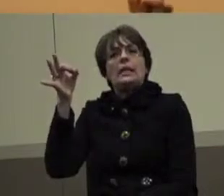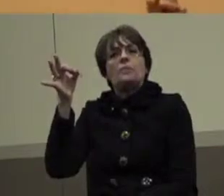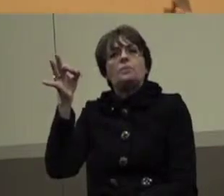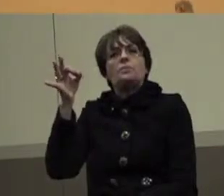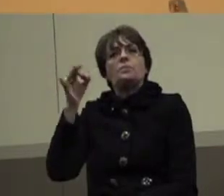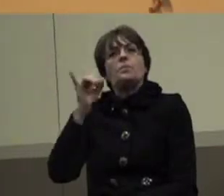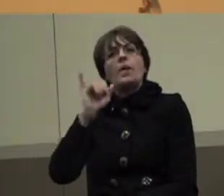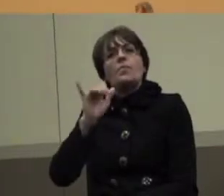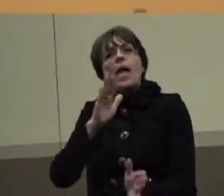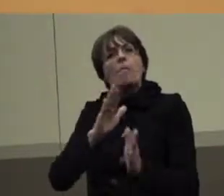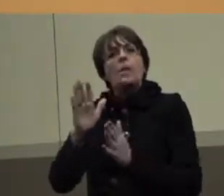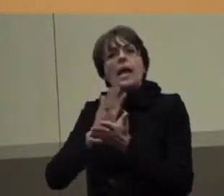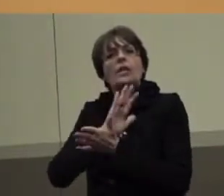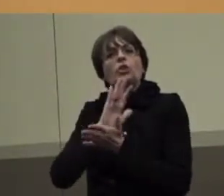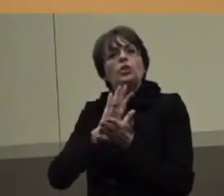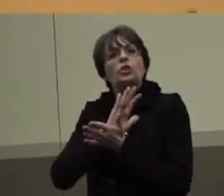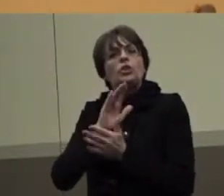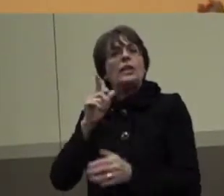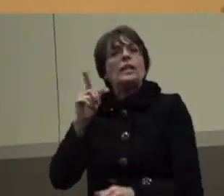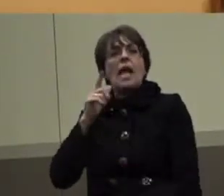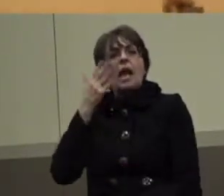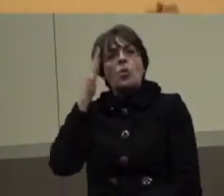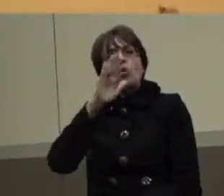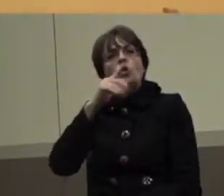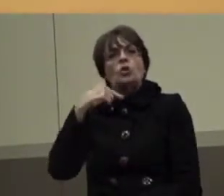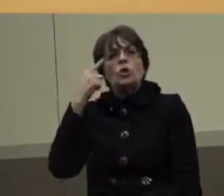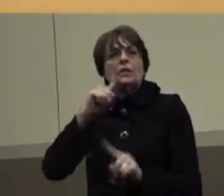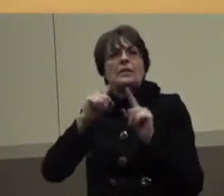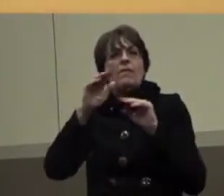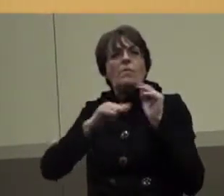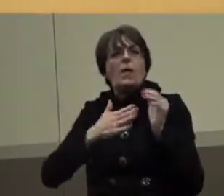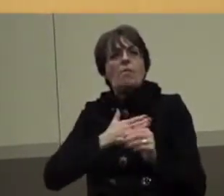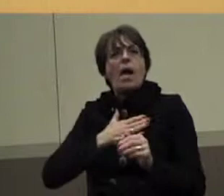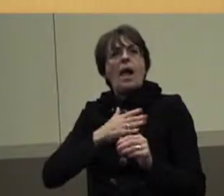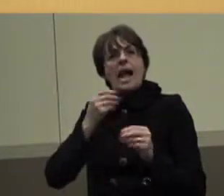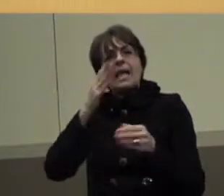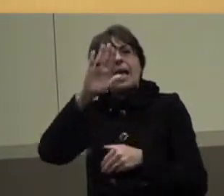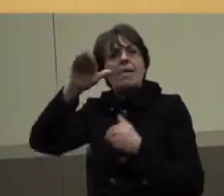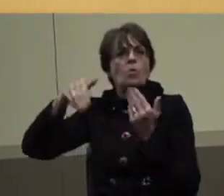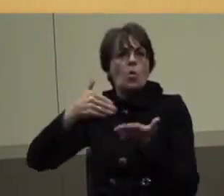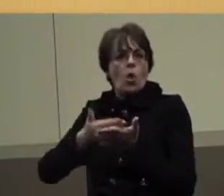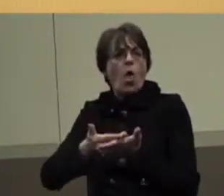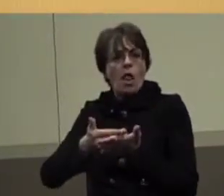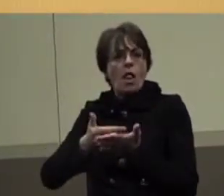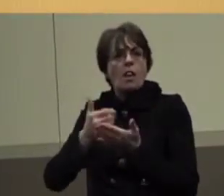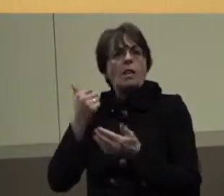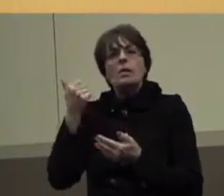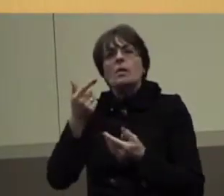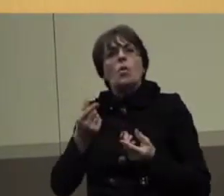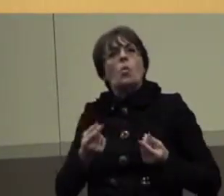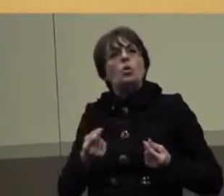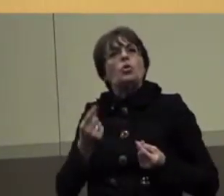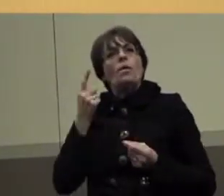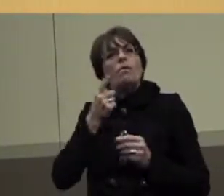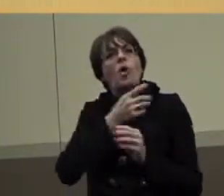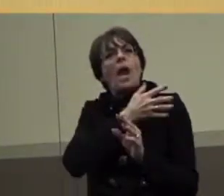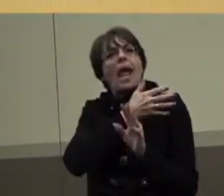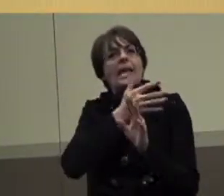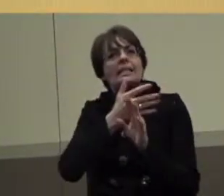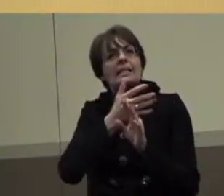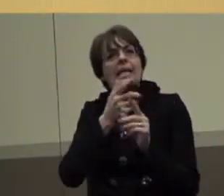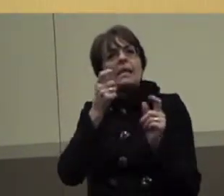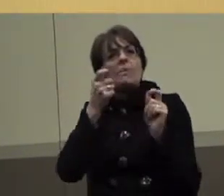planning sheet, I know yours looks a little bit different than mine because I gave you the whole thing. What would you do for antecedent